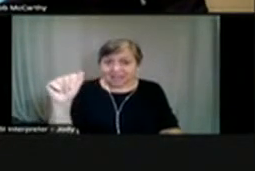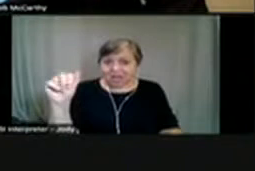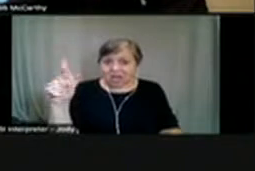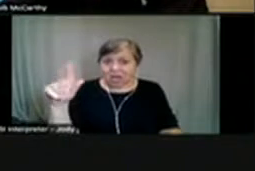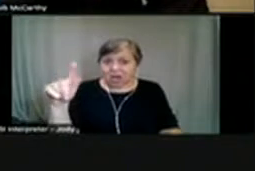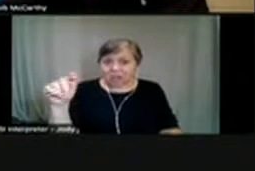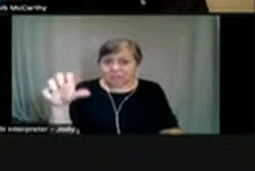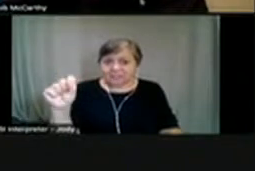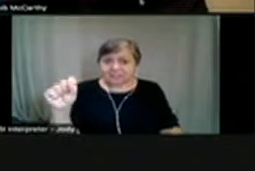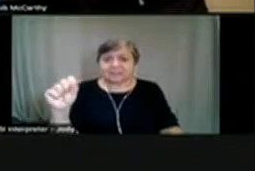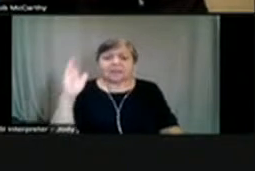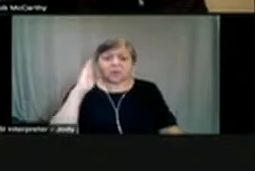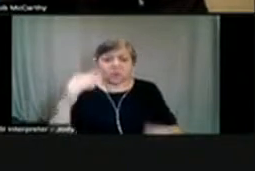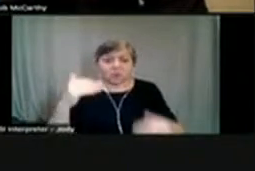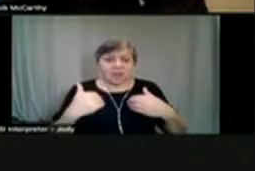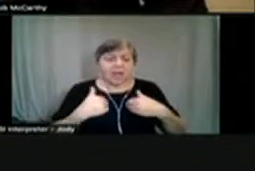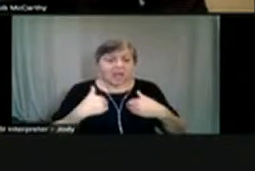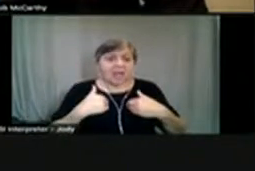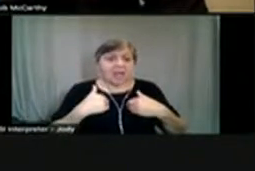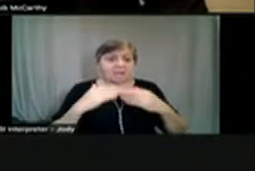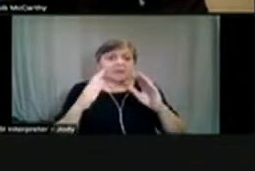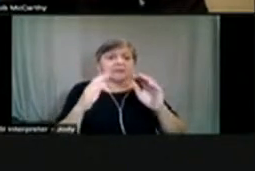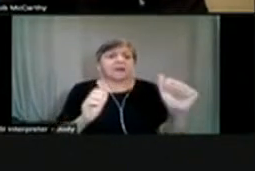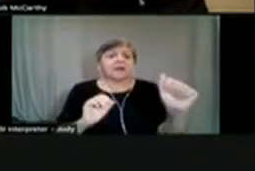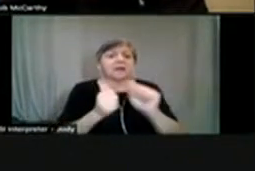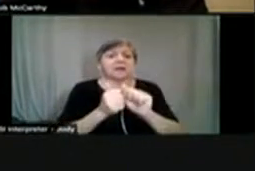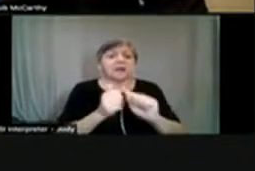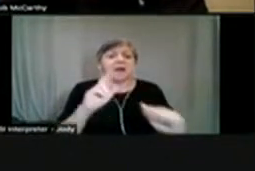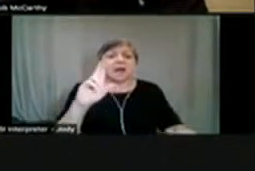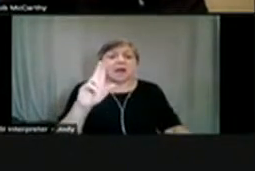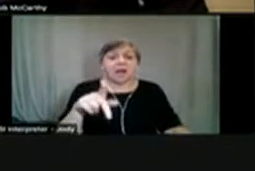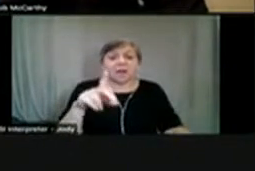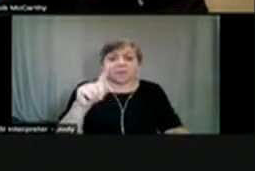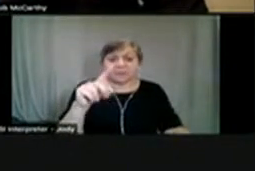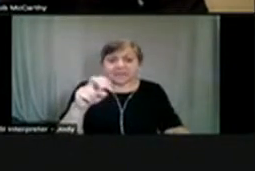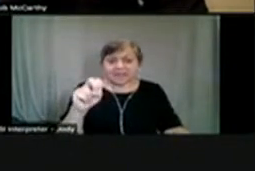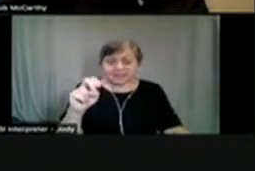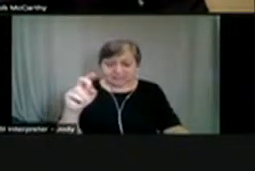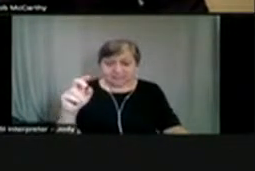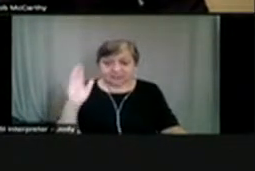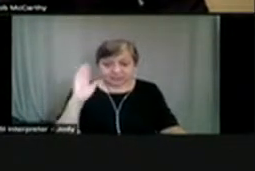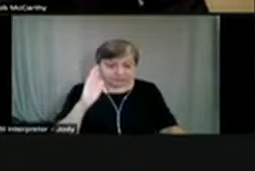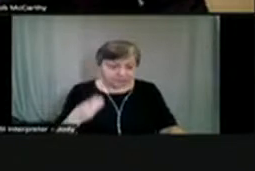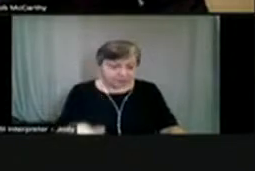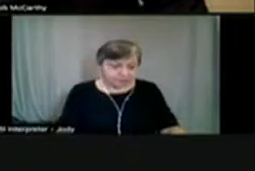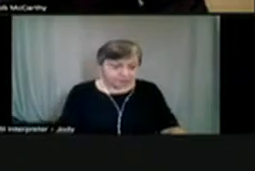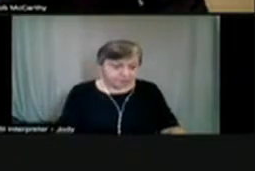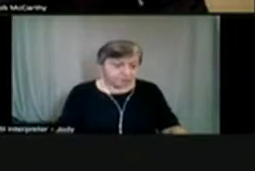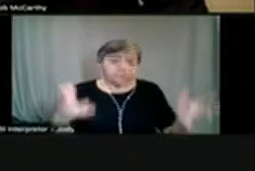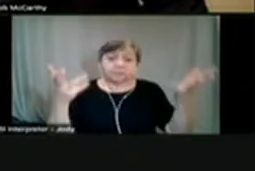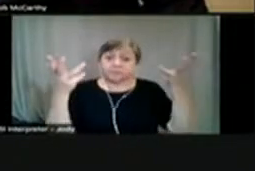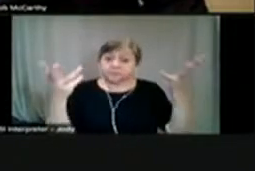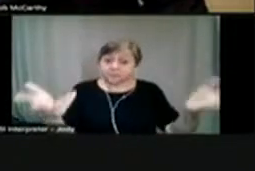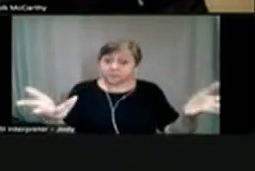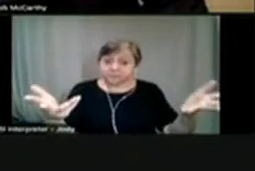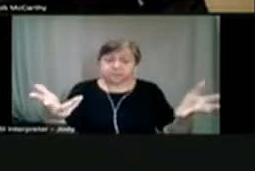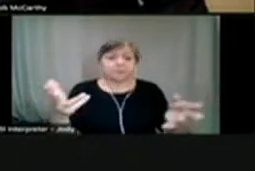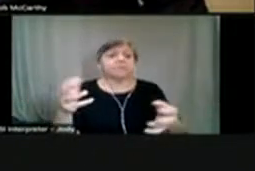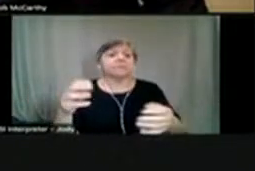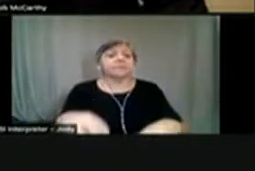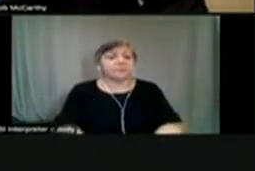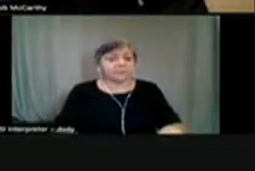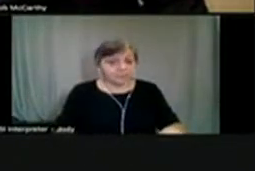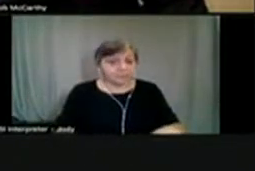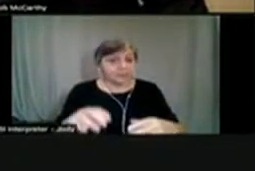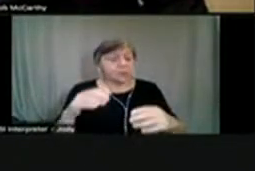Department. So that's where we are. That's my take on this, and not the way we drew it up. We were hoping